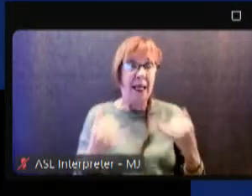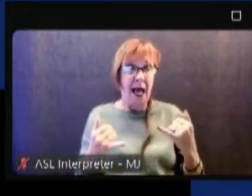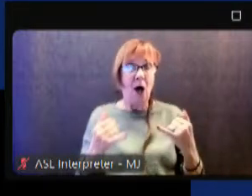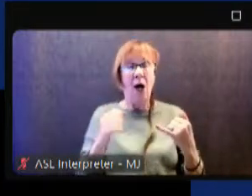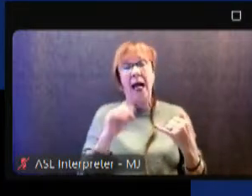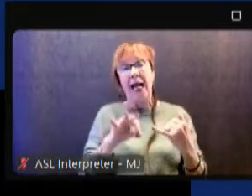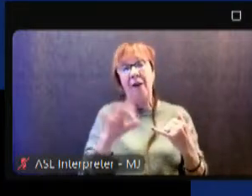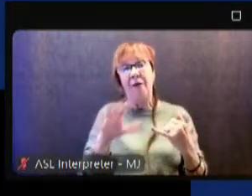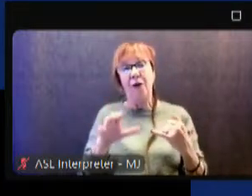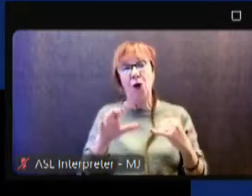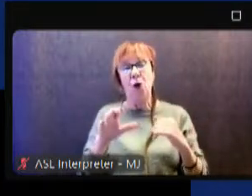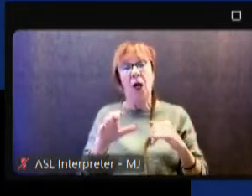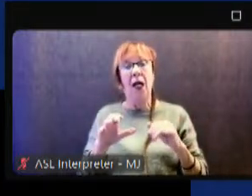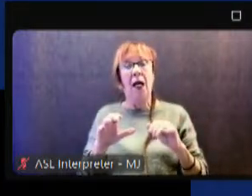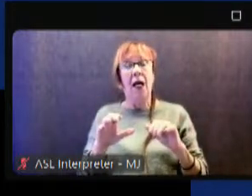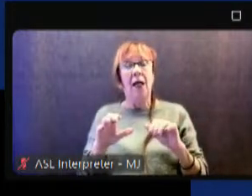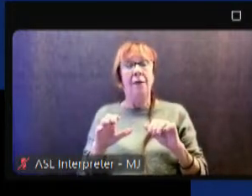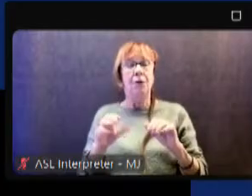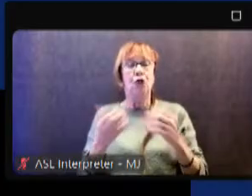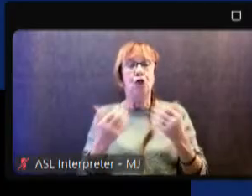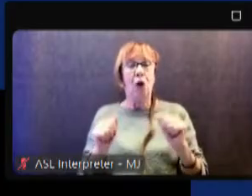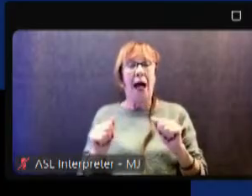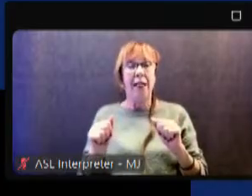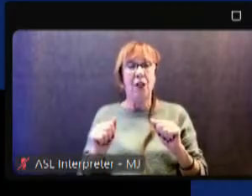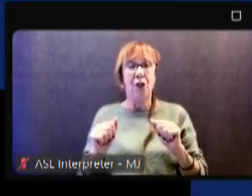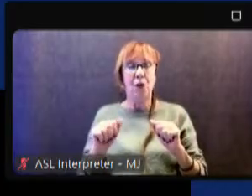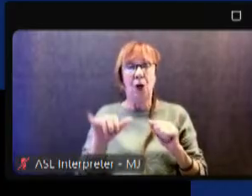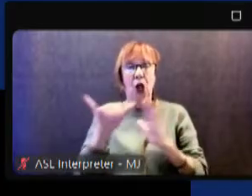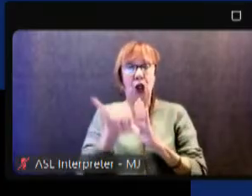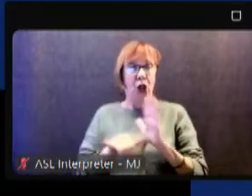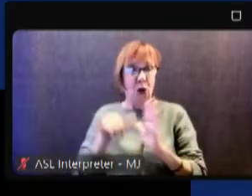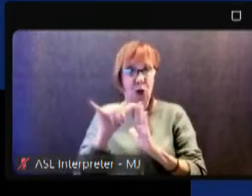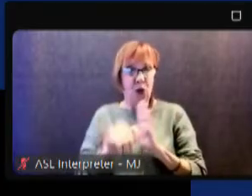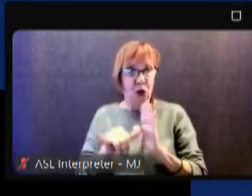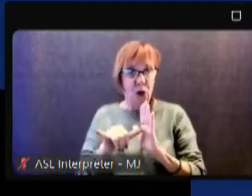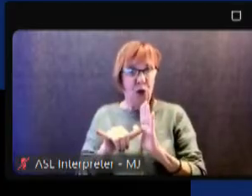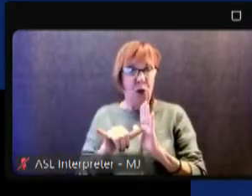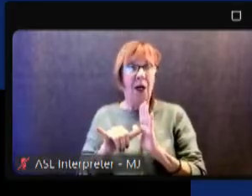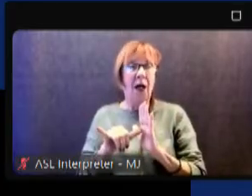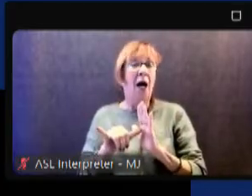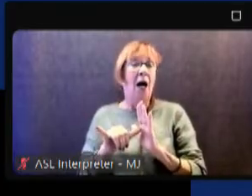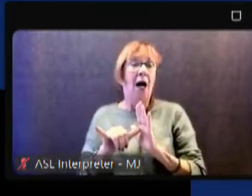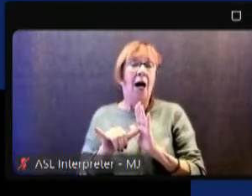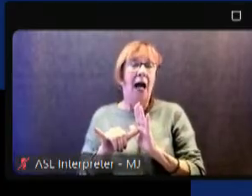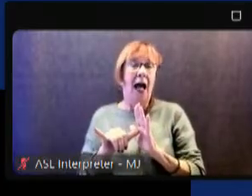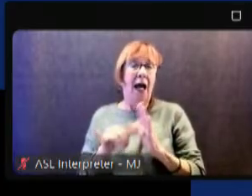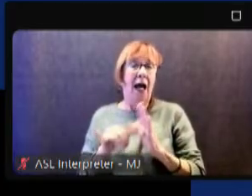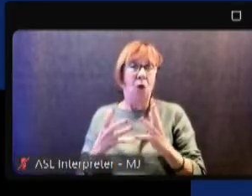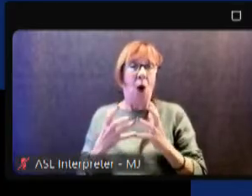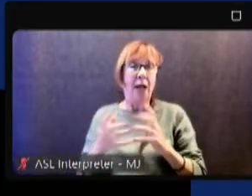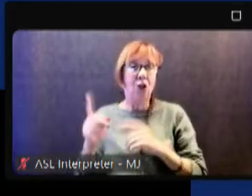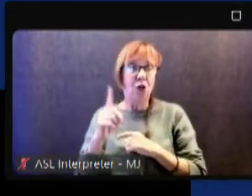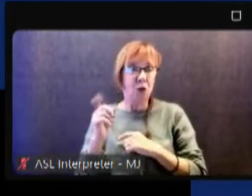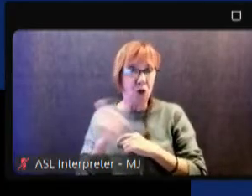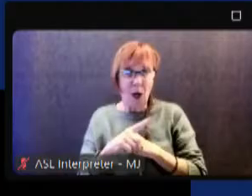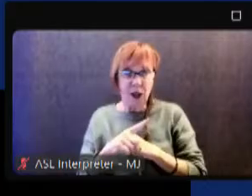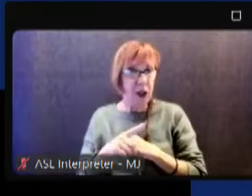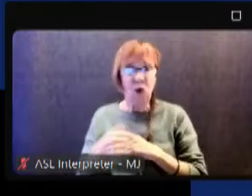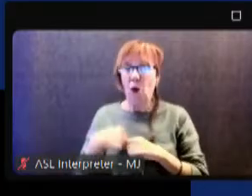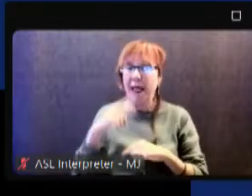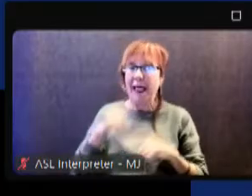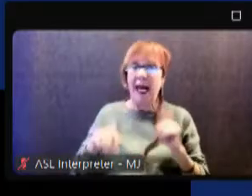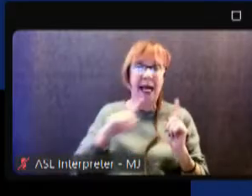be answered. For those of you who are on YouTube and would like to submit questions, we encourage you to join us on Zoom by